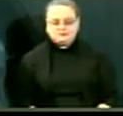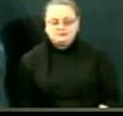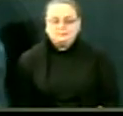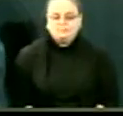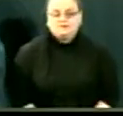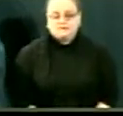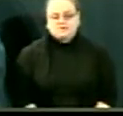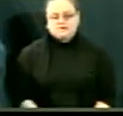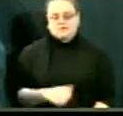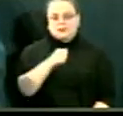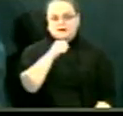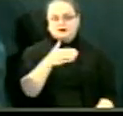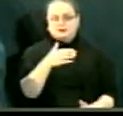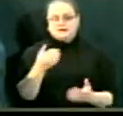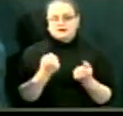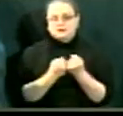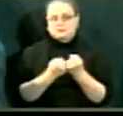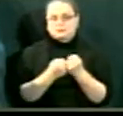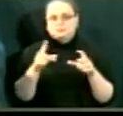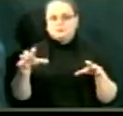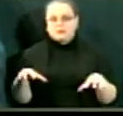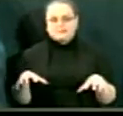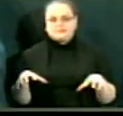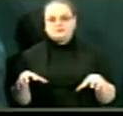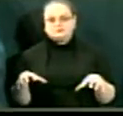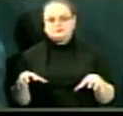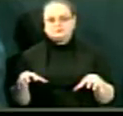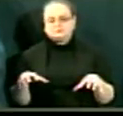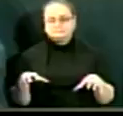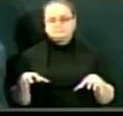I don't plan to support freezing the